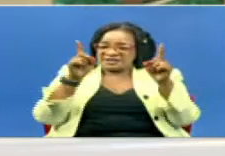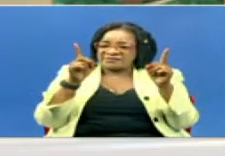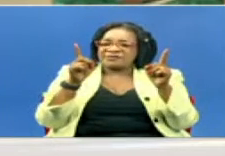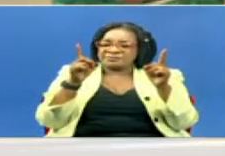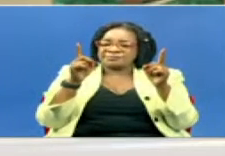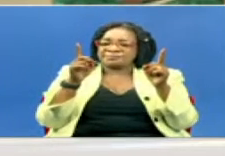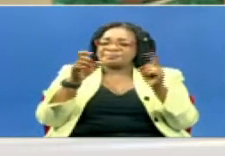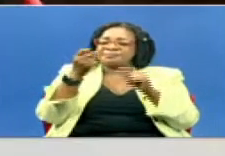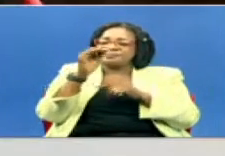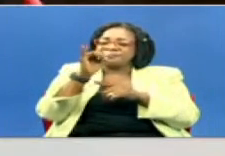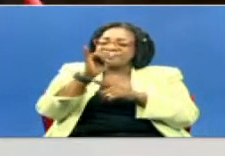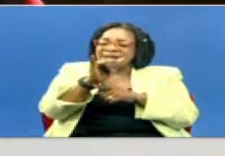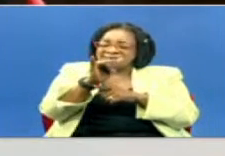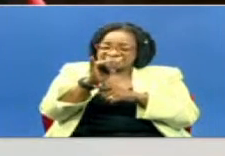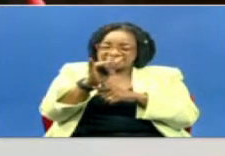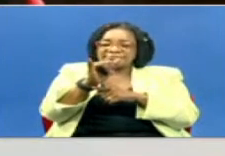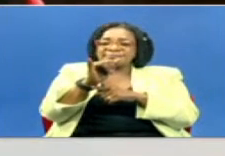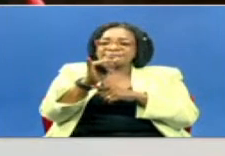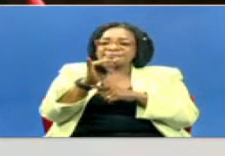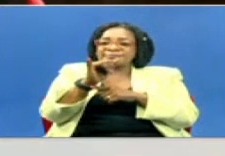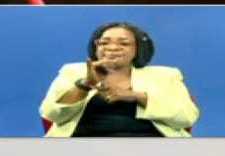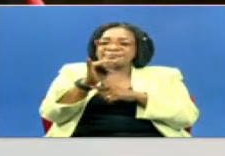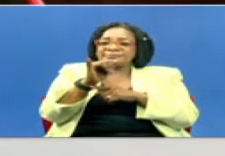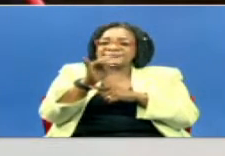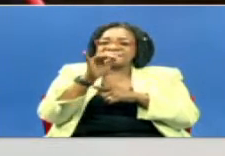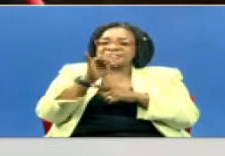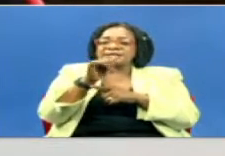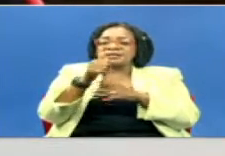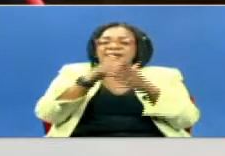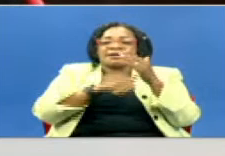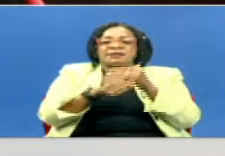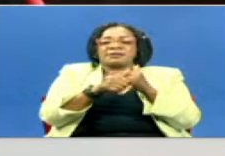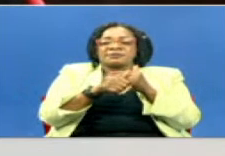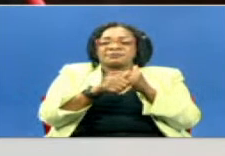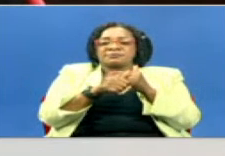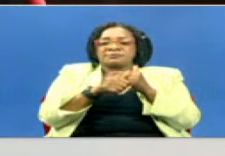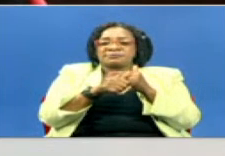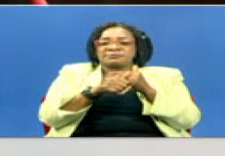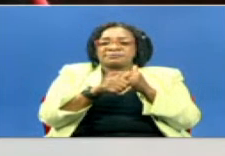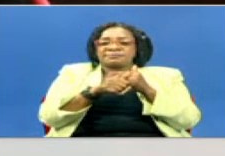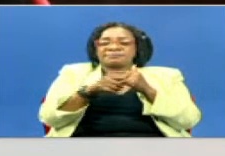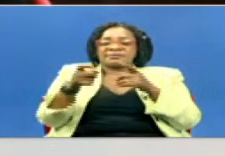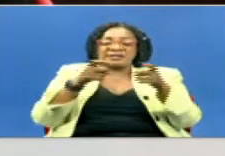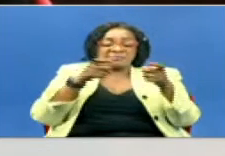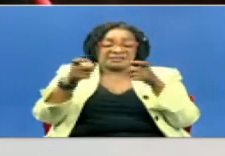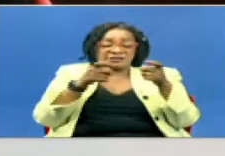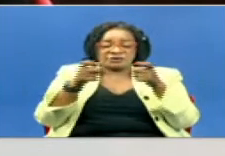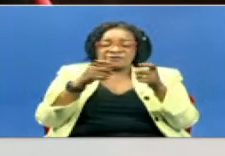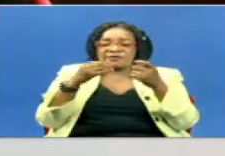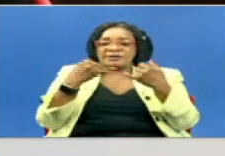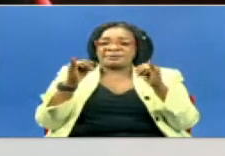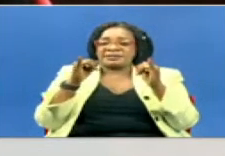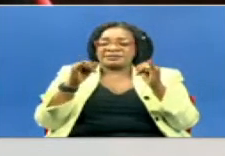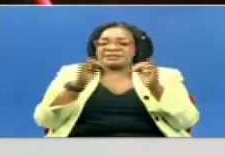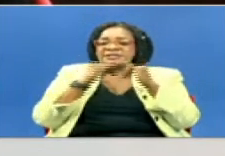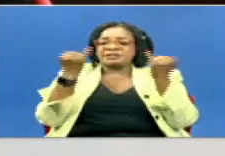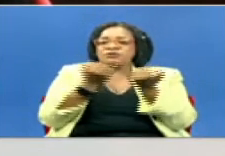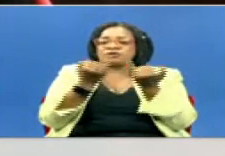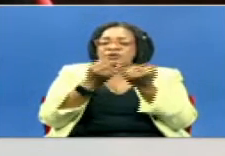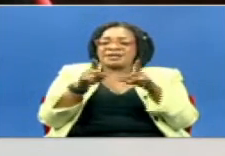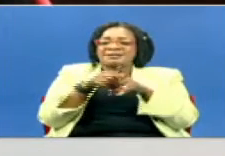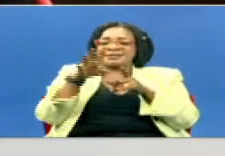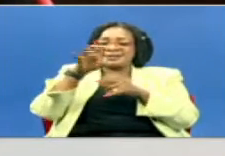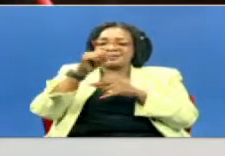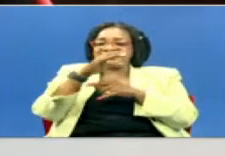So that in itself, what does but it tell you? That falls under the, you know, administration of the independent institutions like EACC and